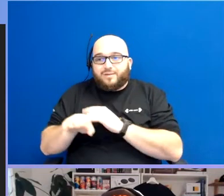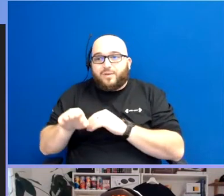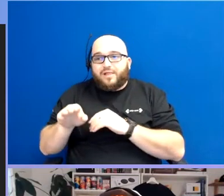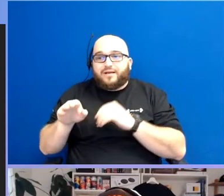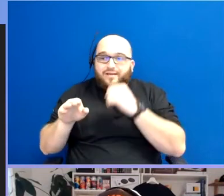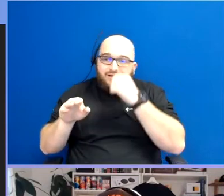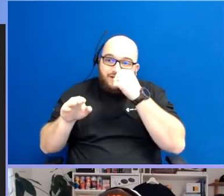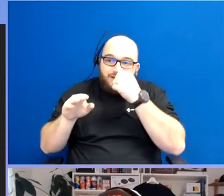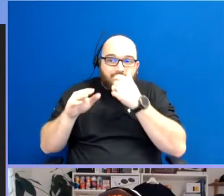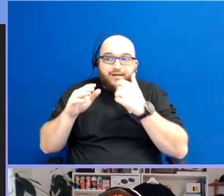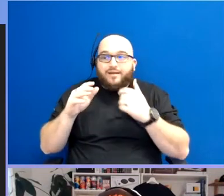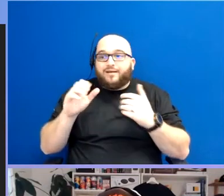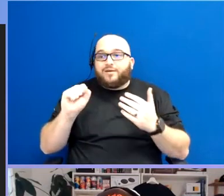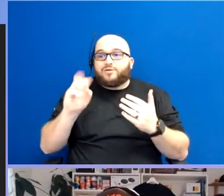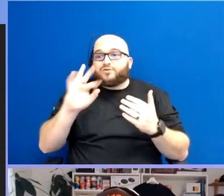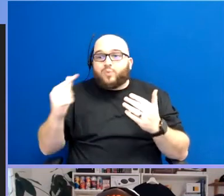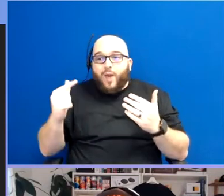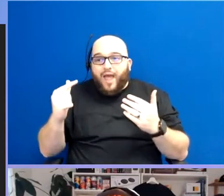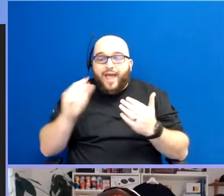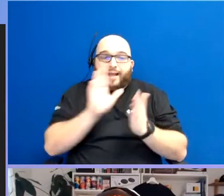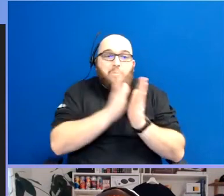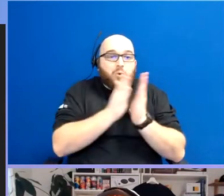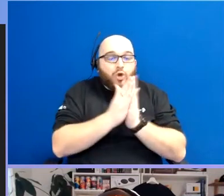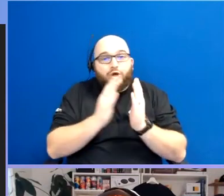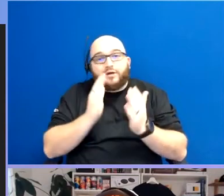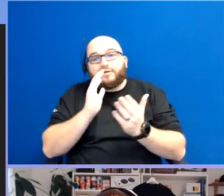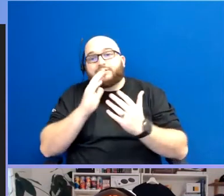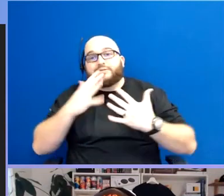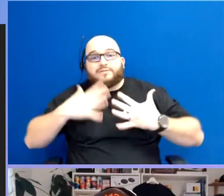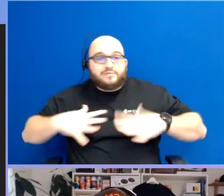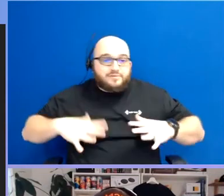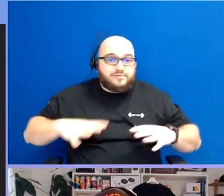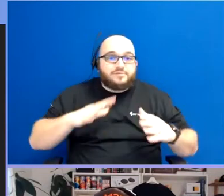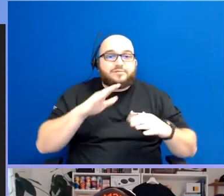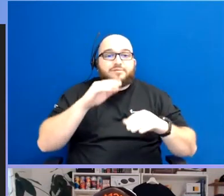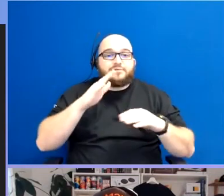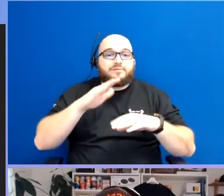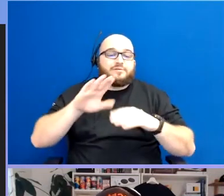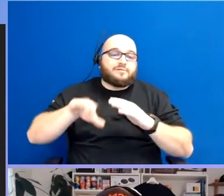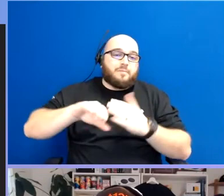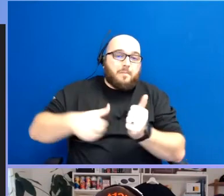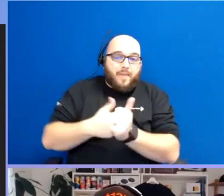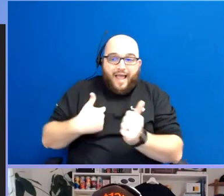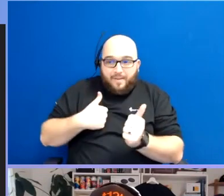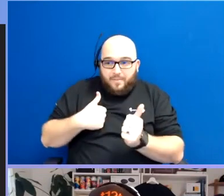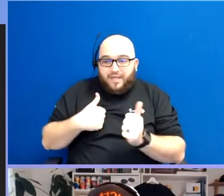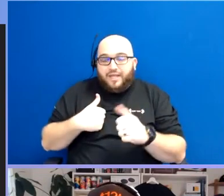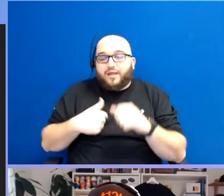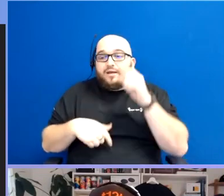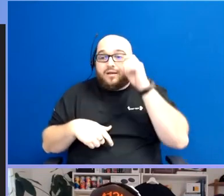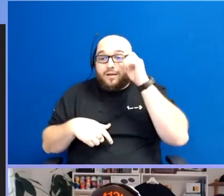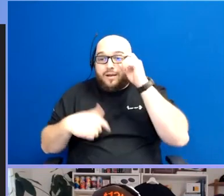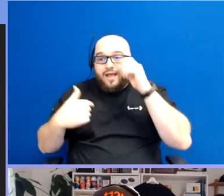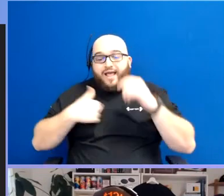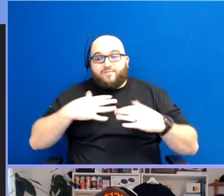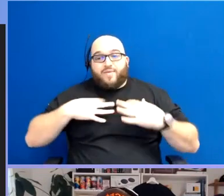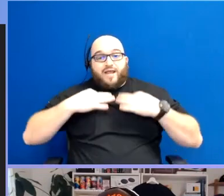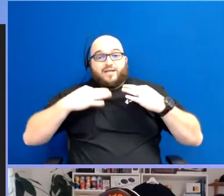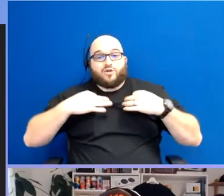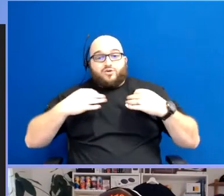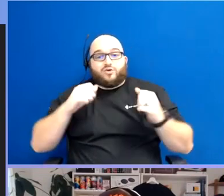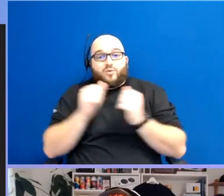and books and stuff in the background. I can mention a few. I have the one that I have on me with